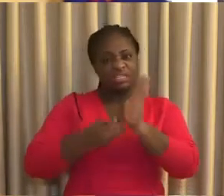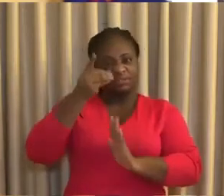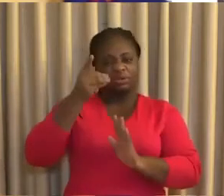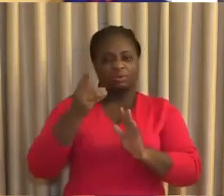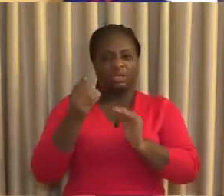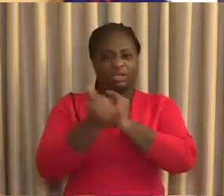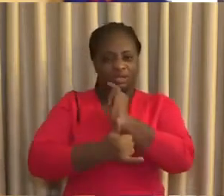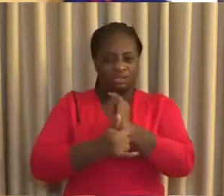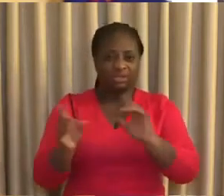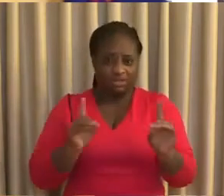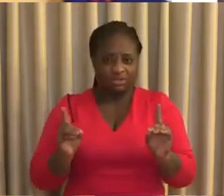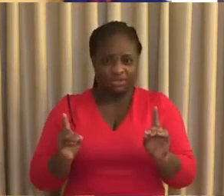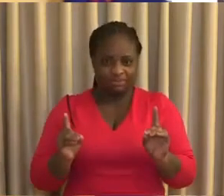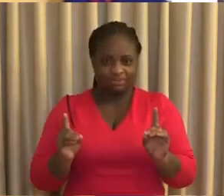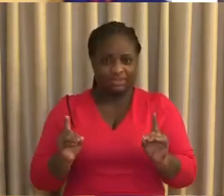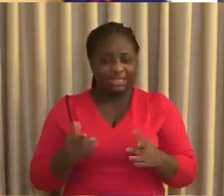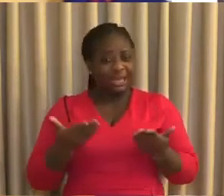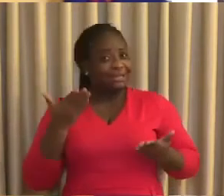doing. There is no